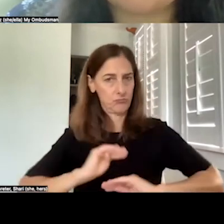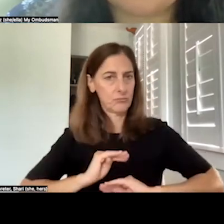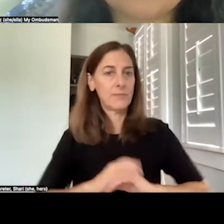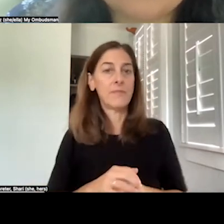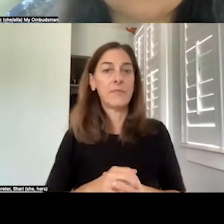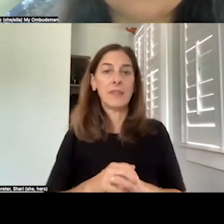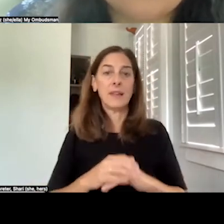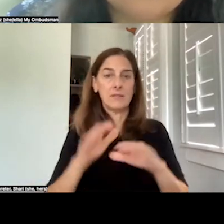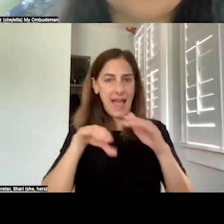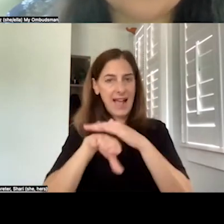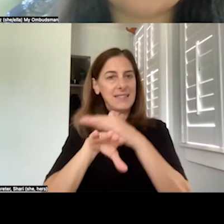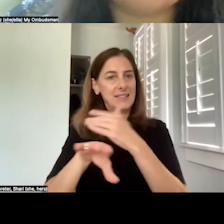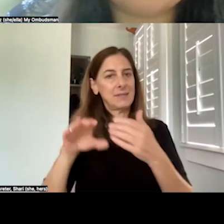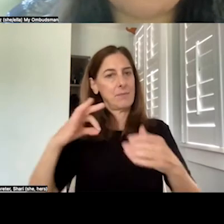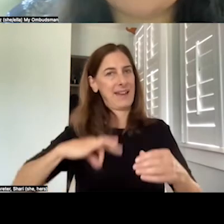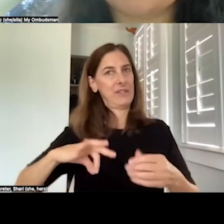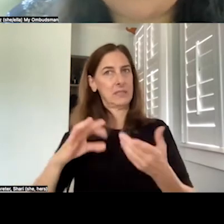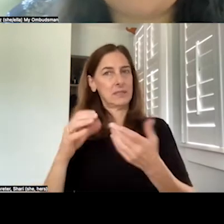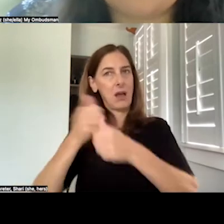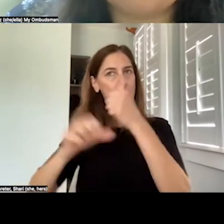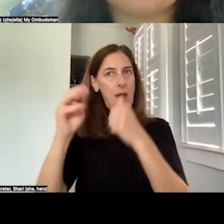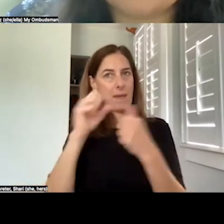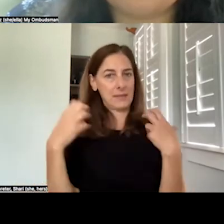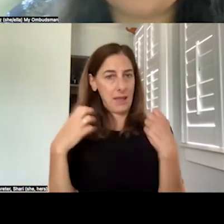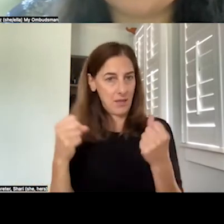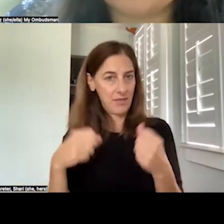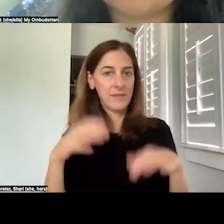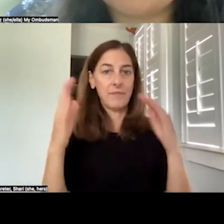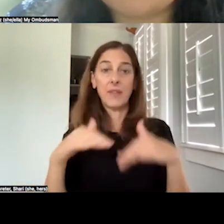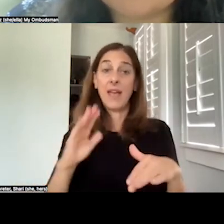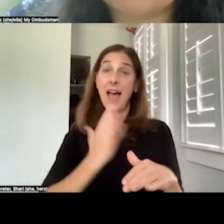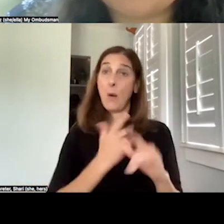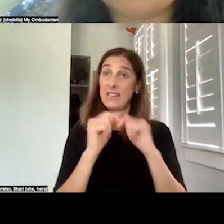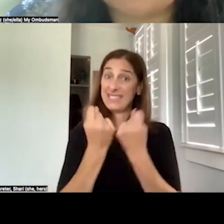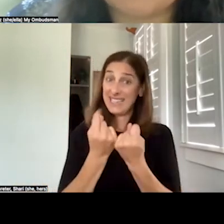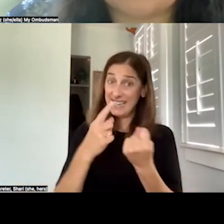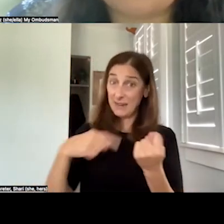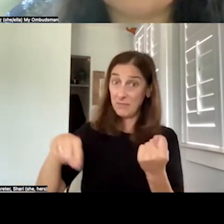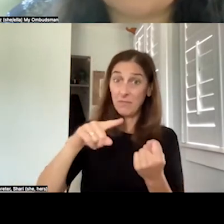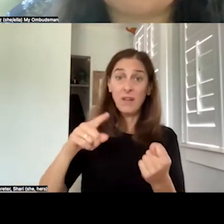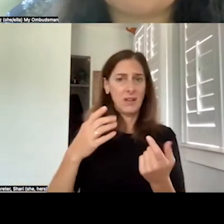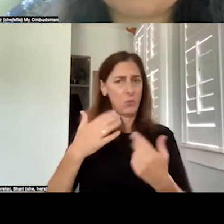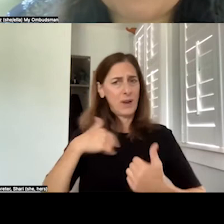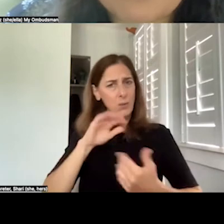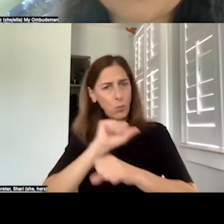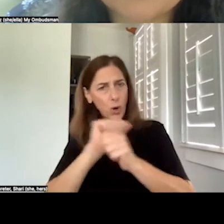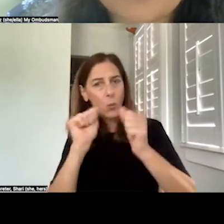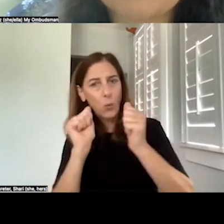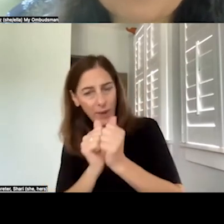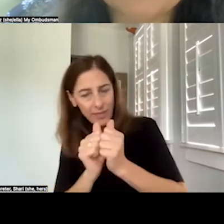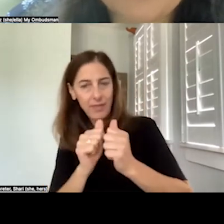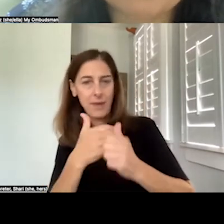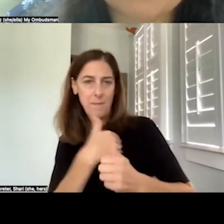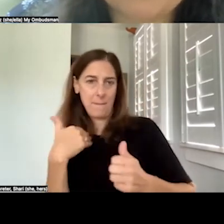respect and understanding. And we always abide by a listen first philosophy, acknowledging that folks are the members,